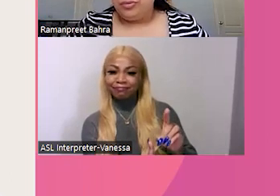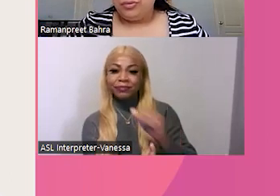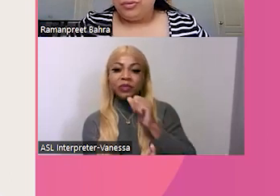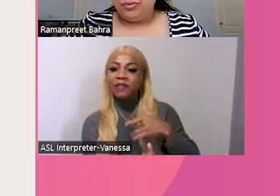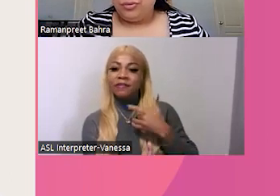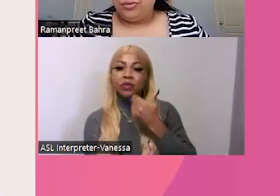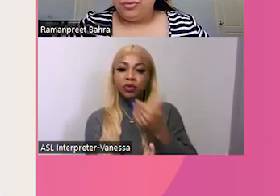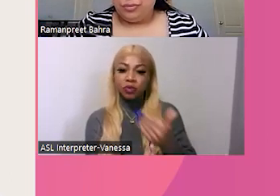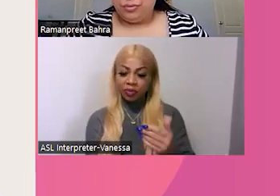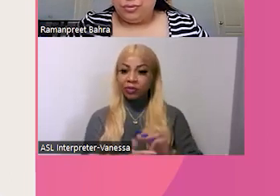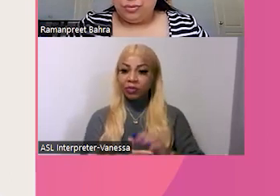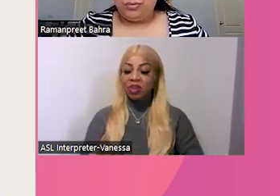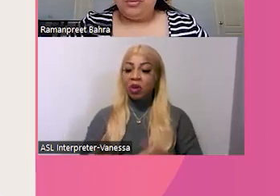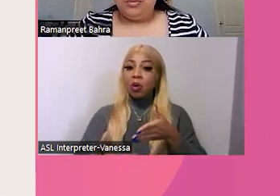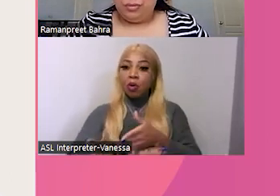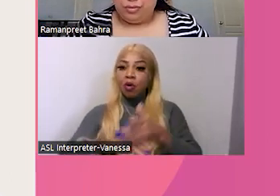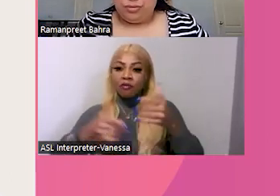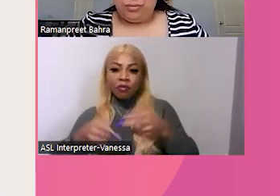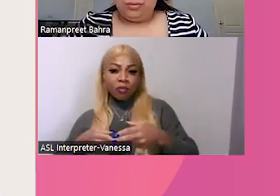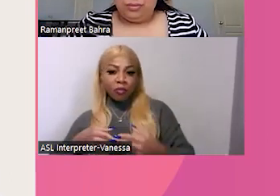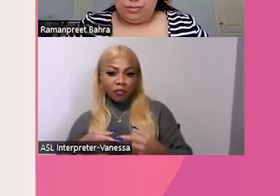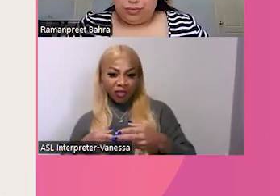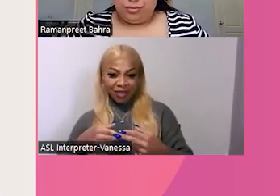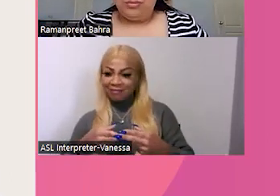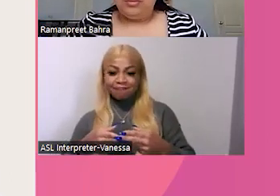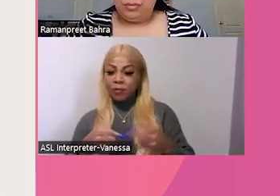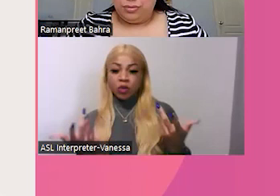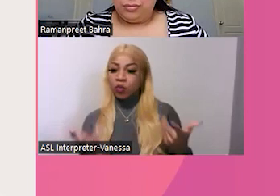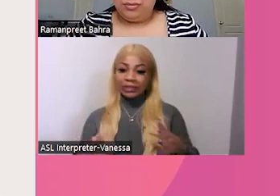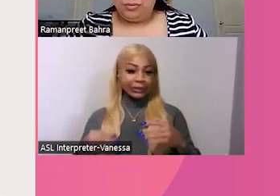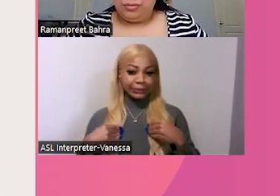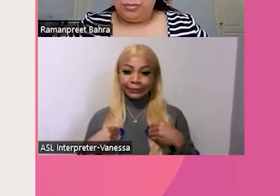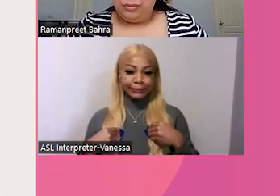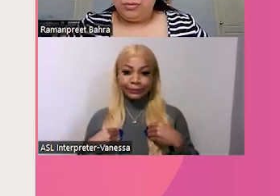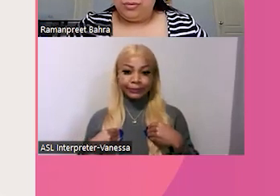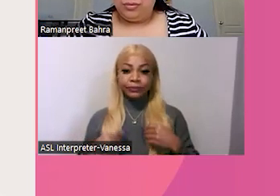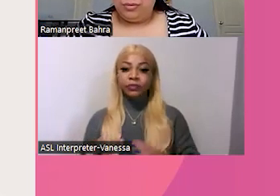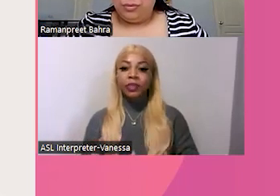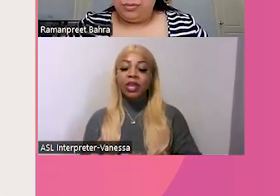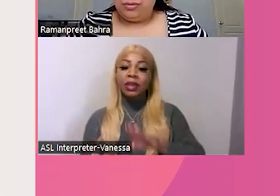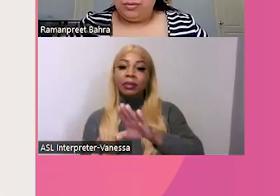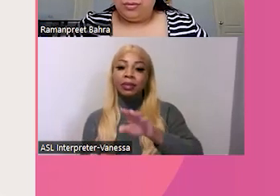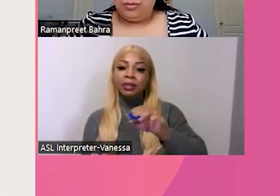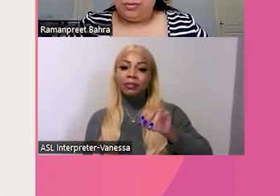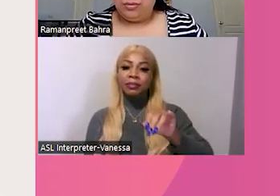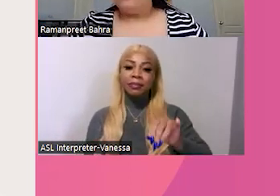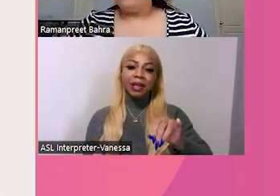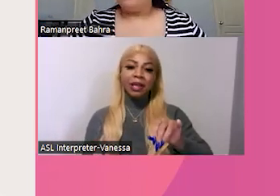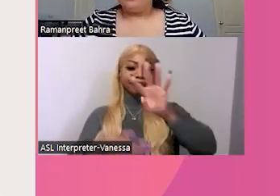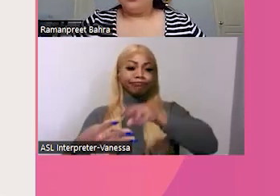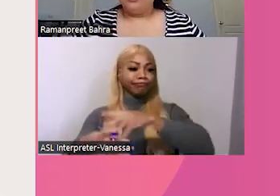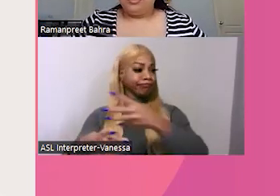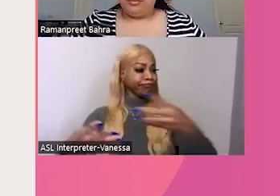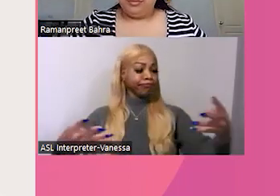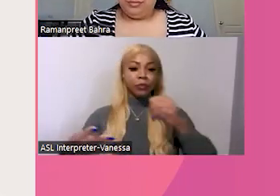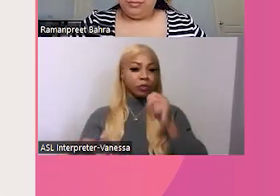example, like overweight and obese as well, that we actively reject. We don't use the BMI scale to identify our